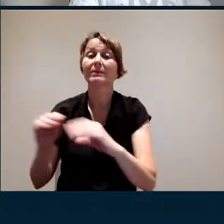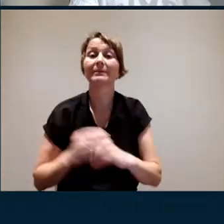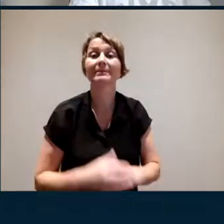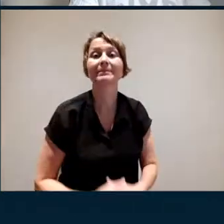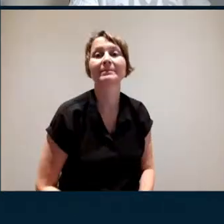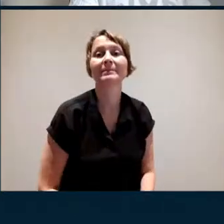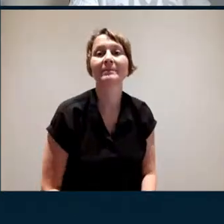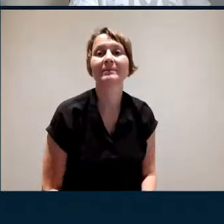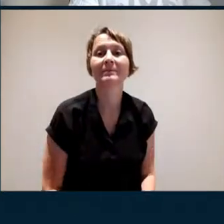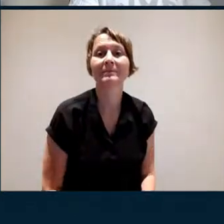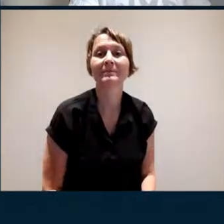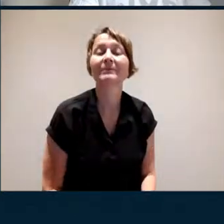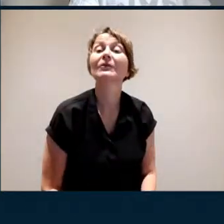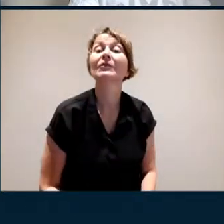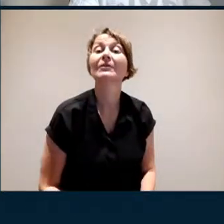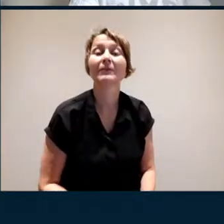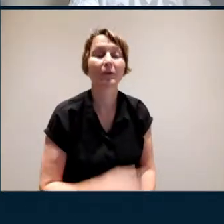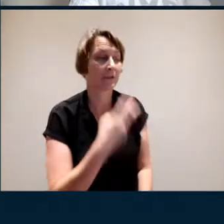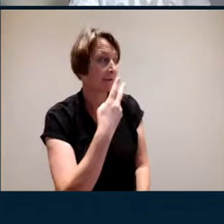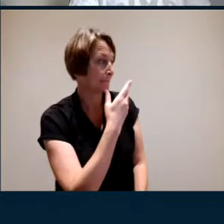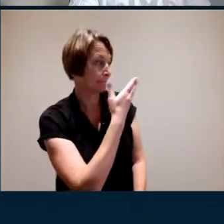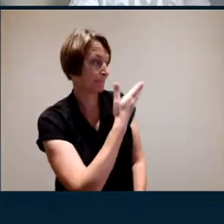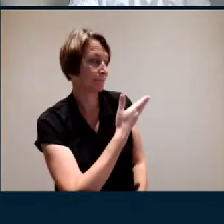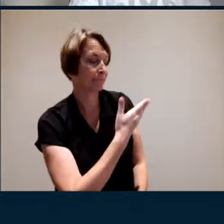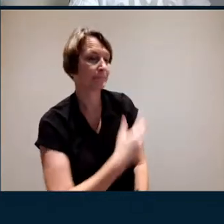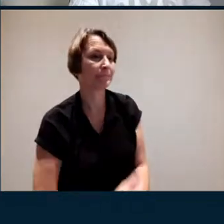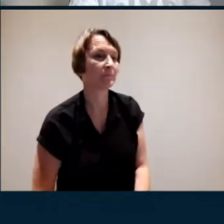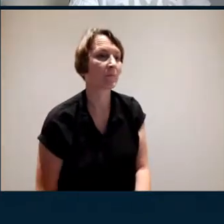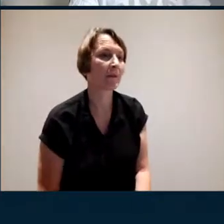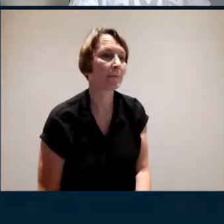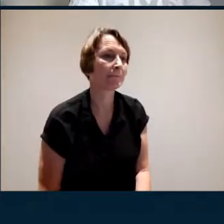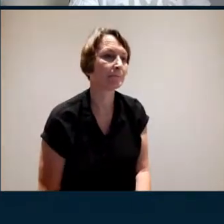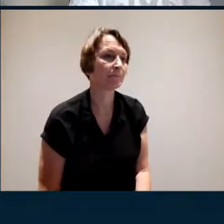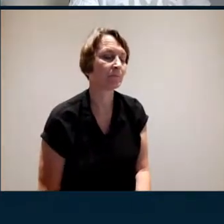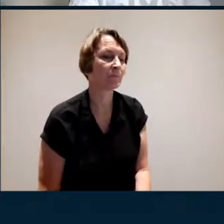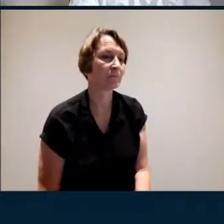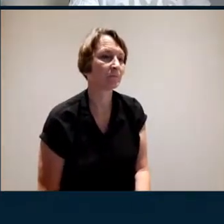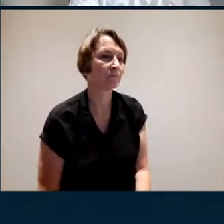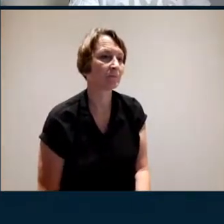organization settings, and extensions,